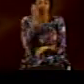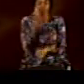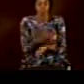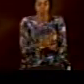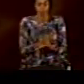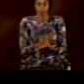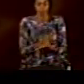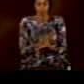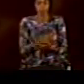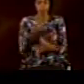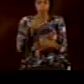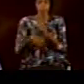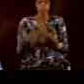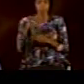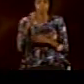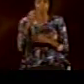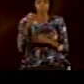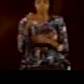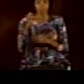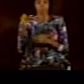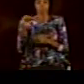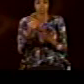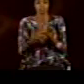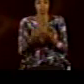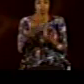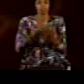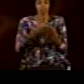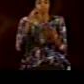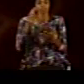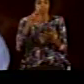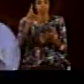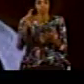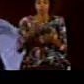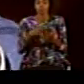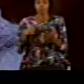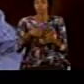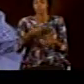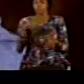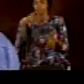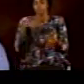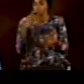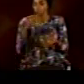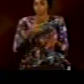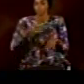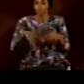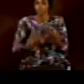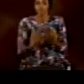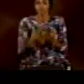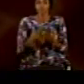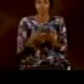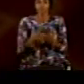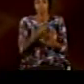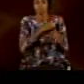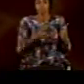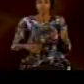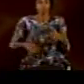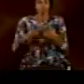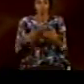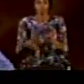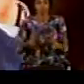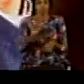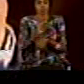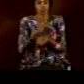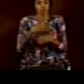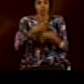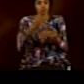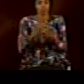Amen. In Genesis chapter 1 from verse 31, we are told how that God finished his work of creation in 6 days. How marvelous that we are